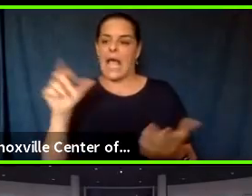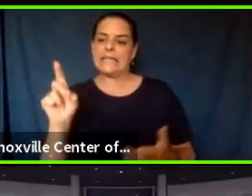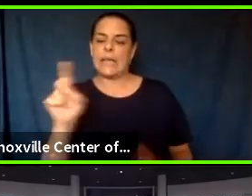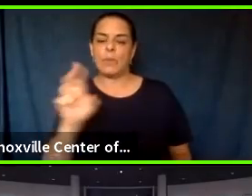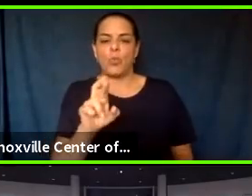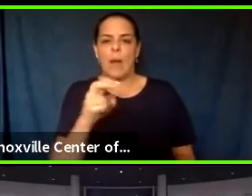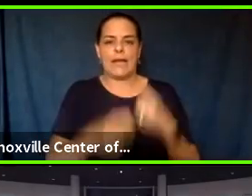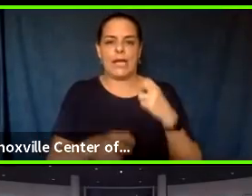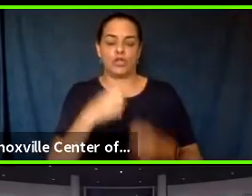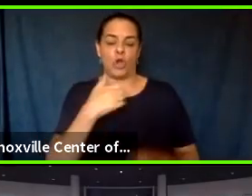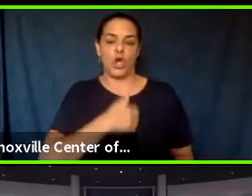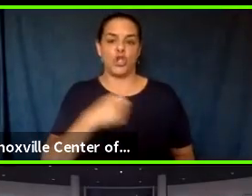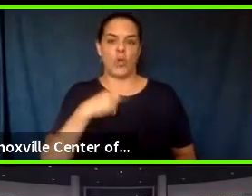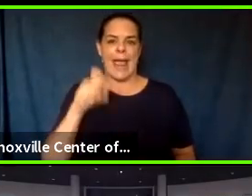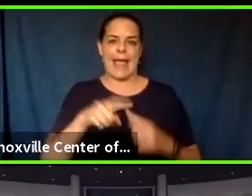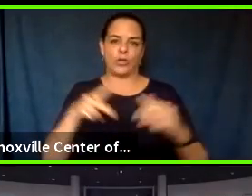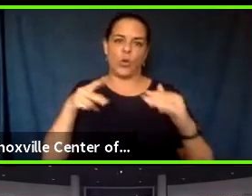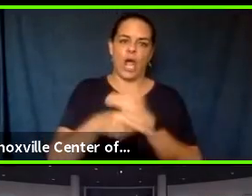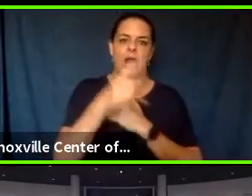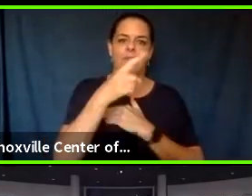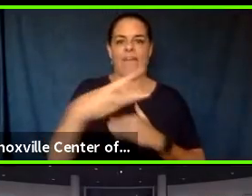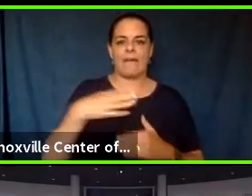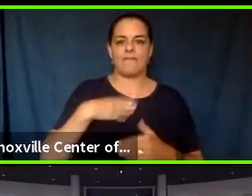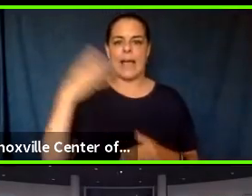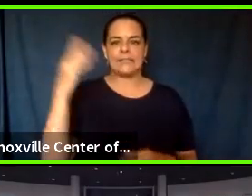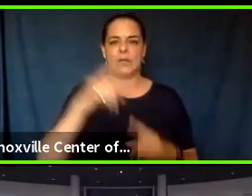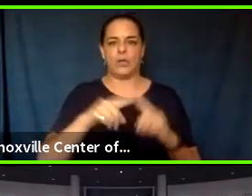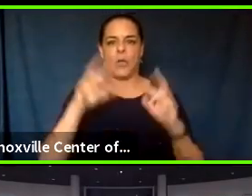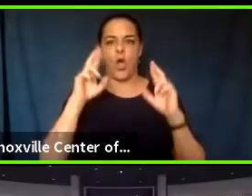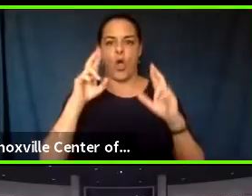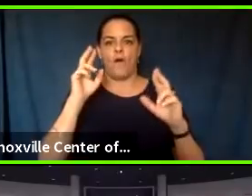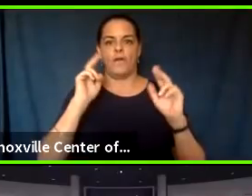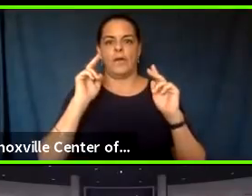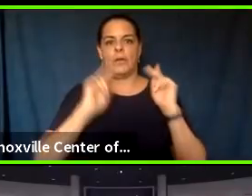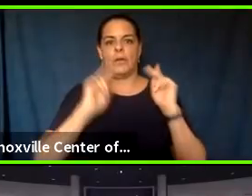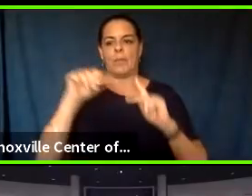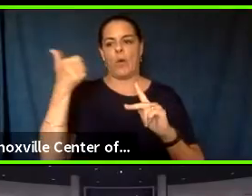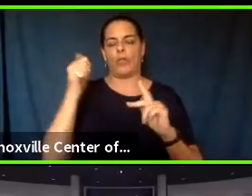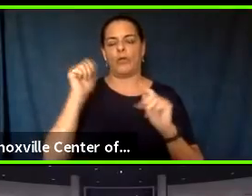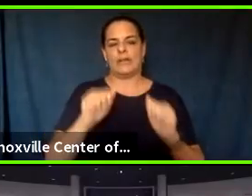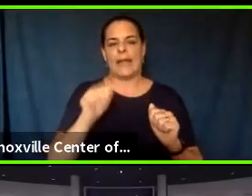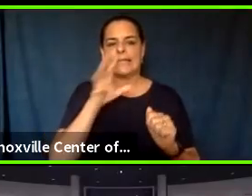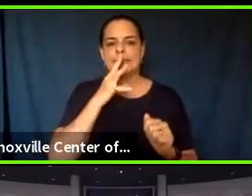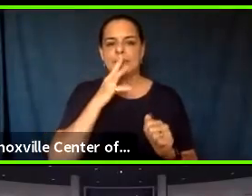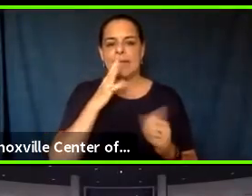Republican issue. Sorry, I had to cut half my speech out right there, but hopefully these people get a chance to speak. Thank you.